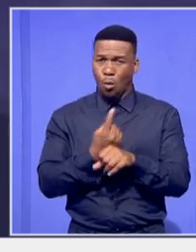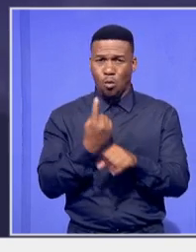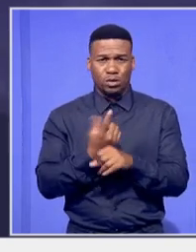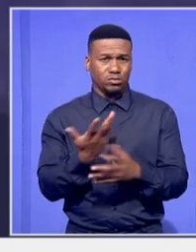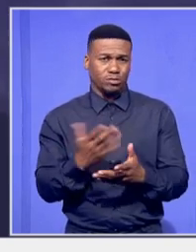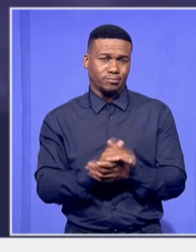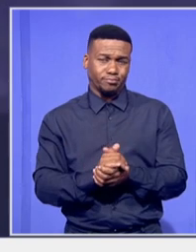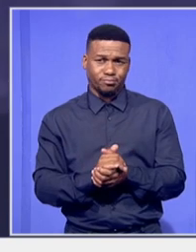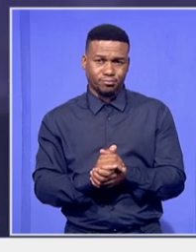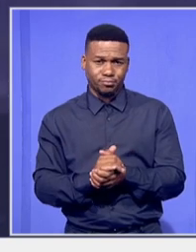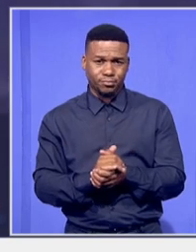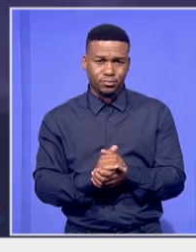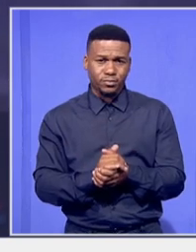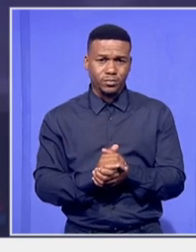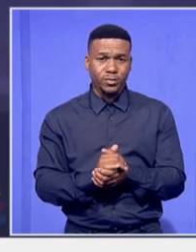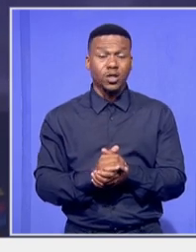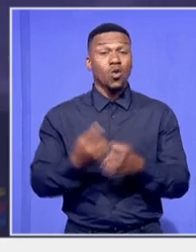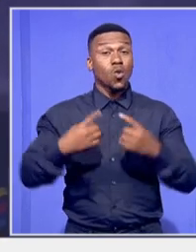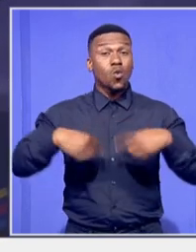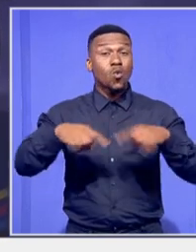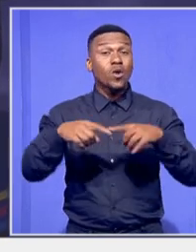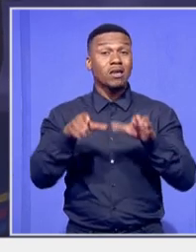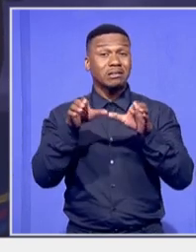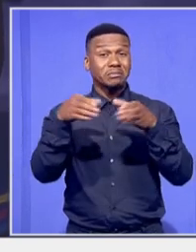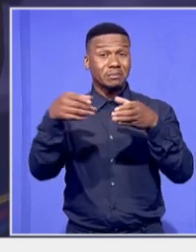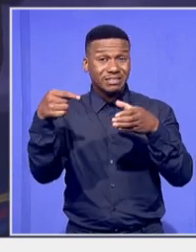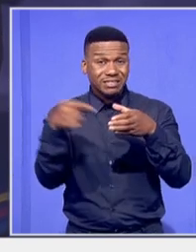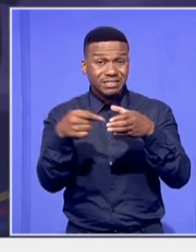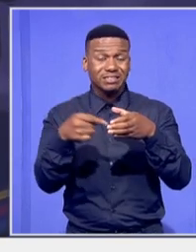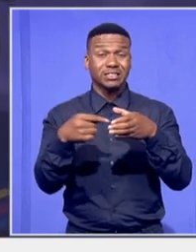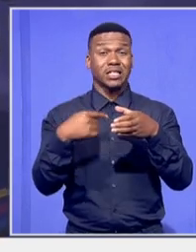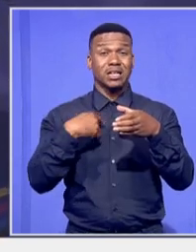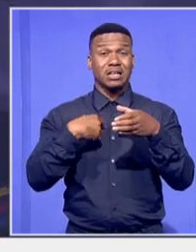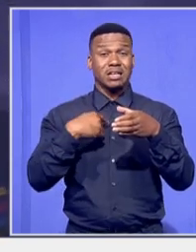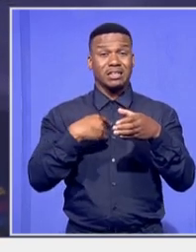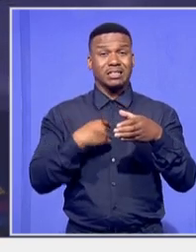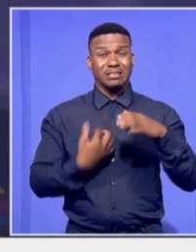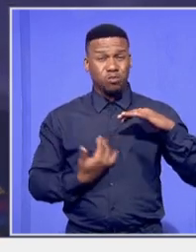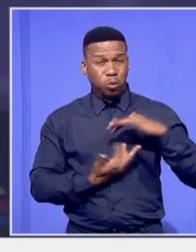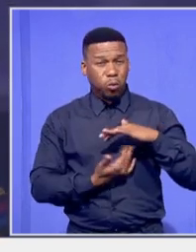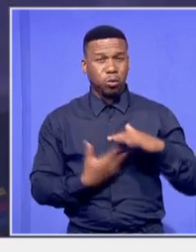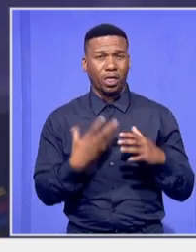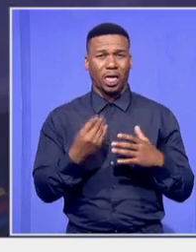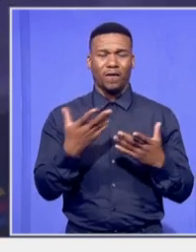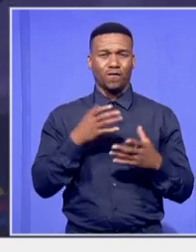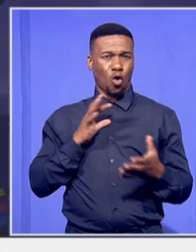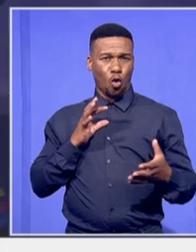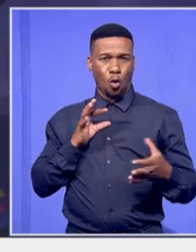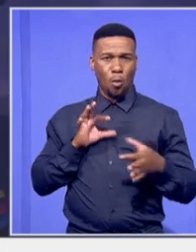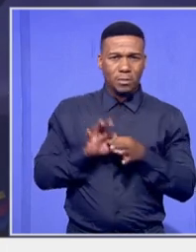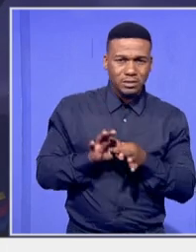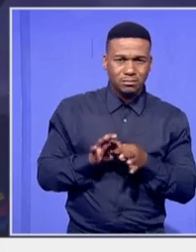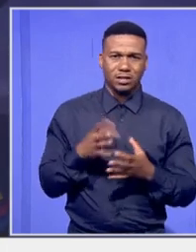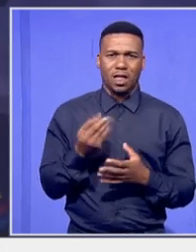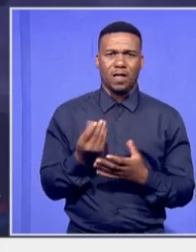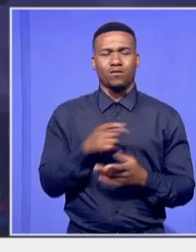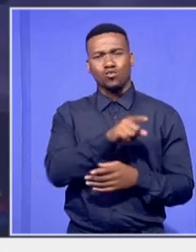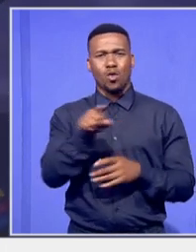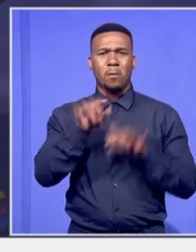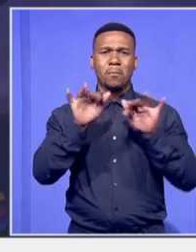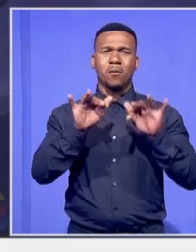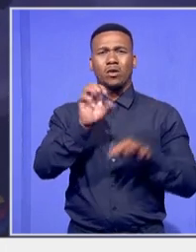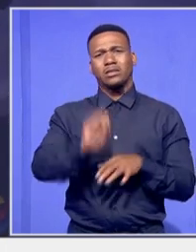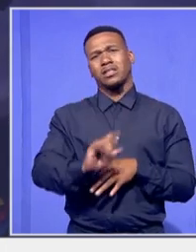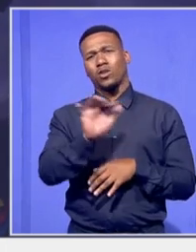again. Because we as a party are dedicated and committed to the South African people. We have built